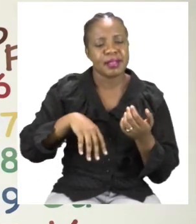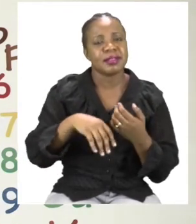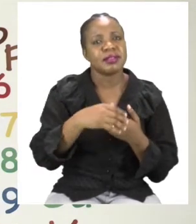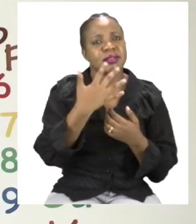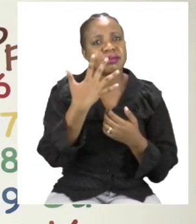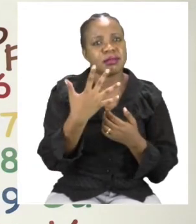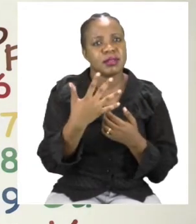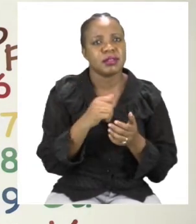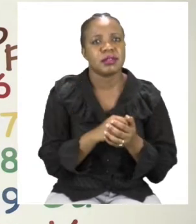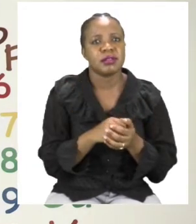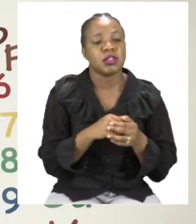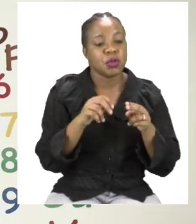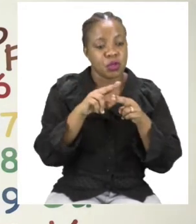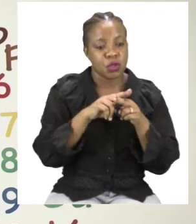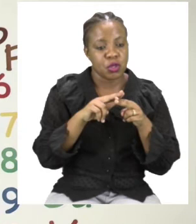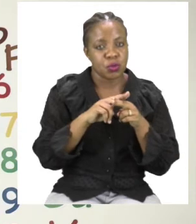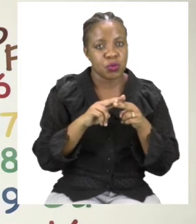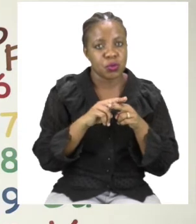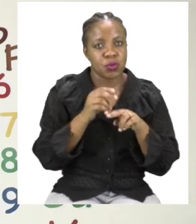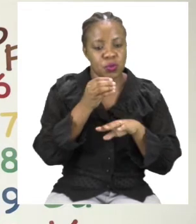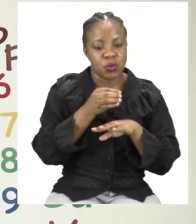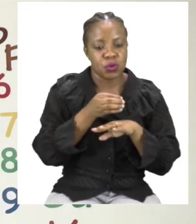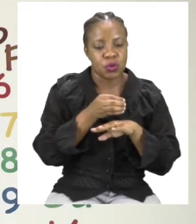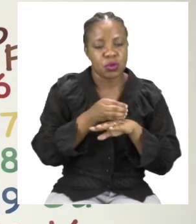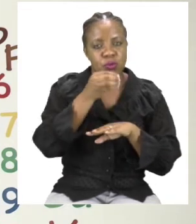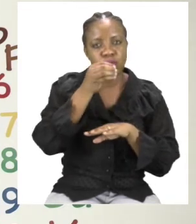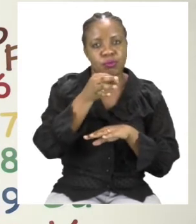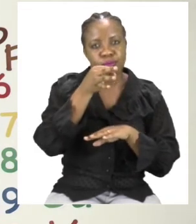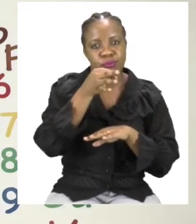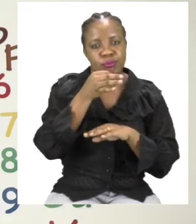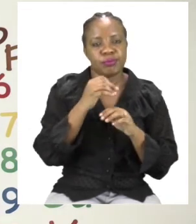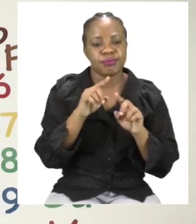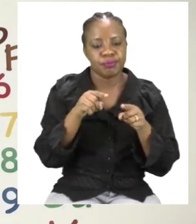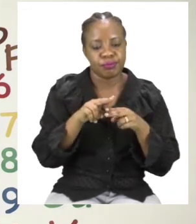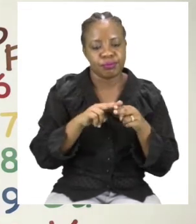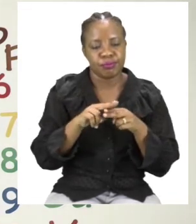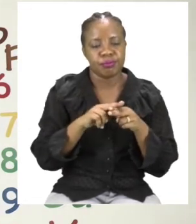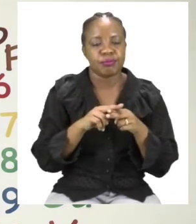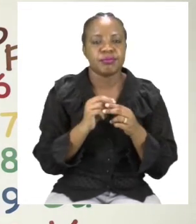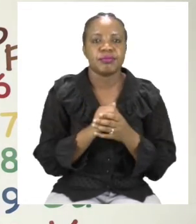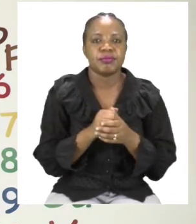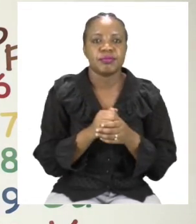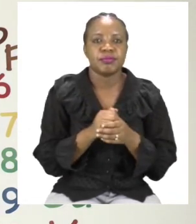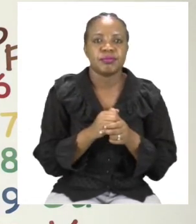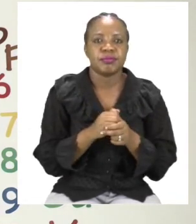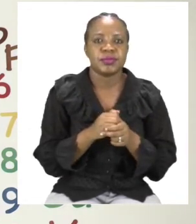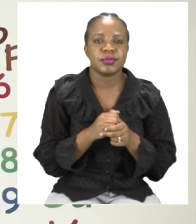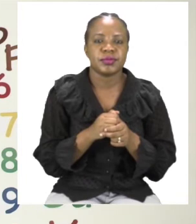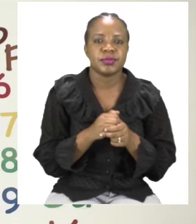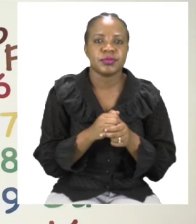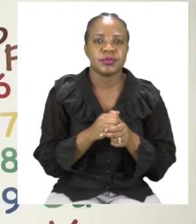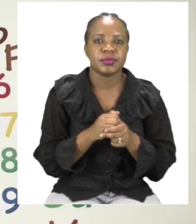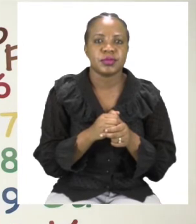use our counters. So we need 5 counters for this one. We're going to use the